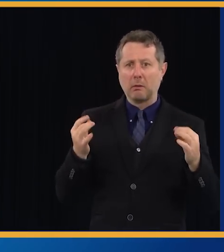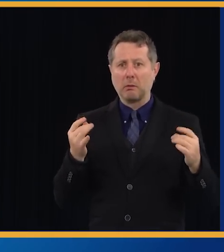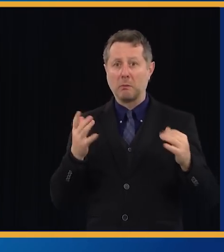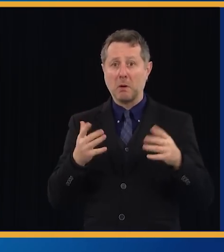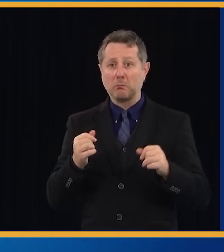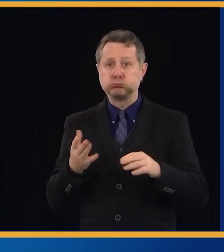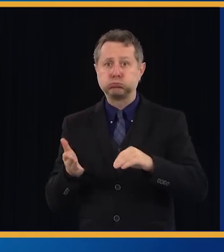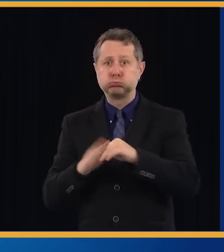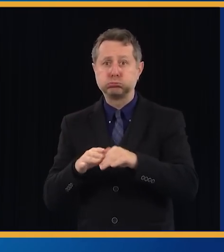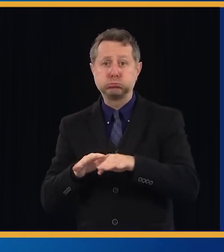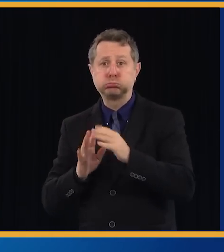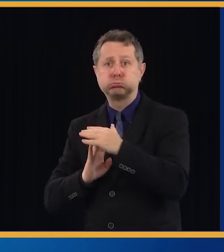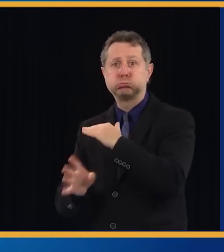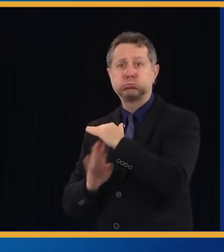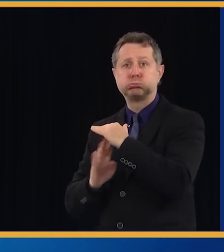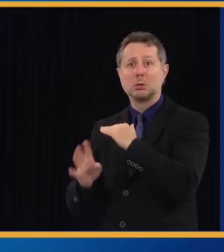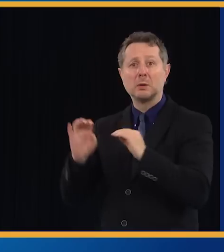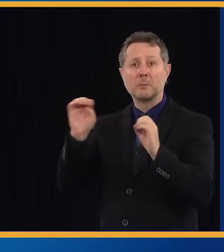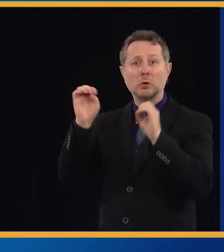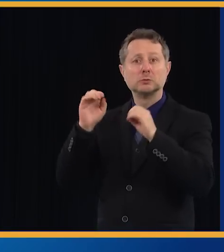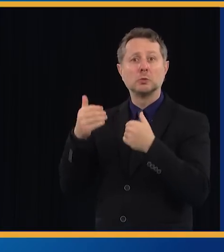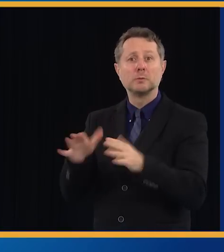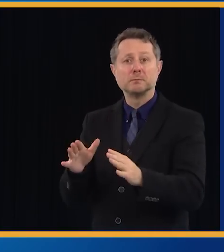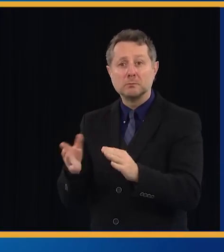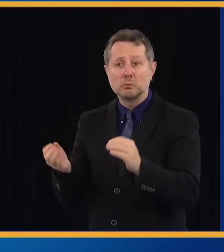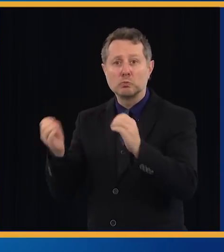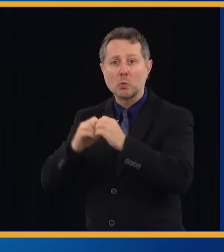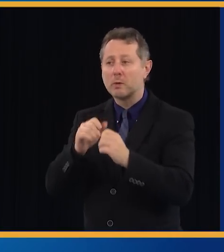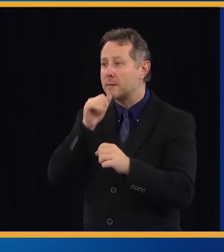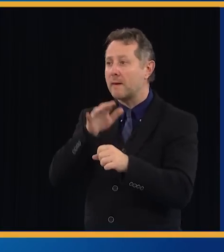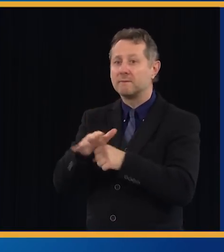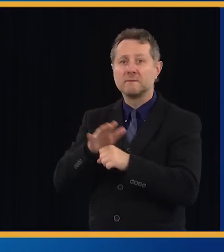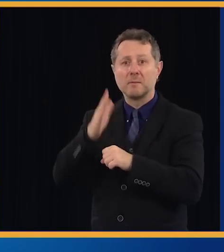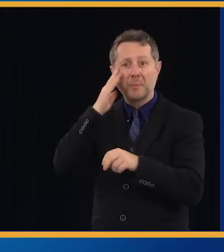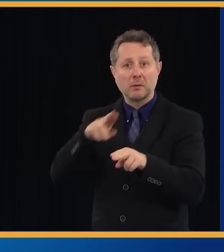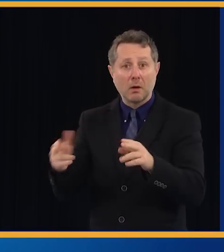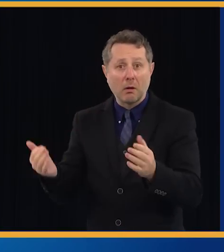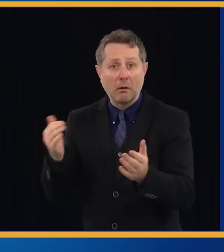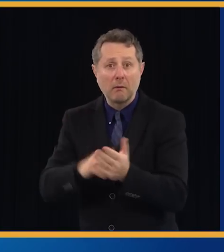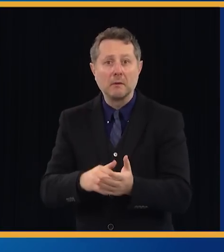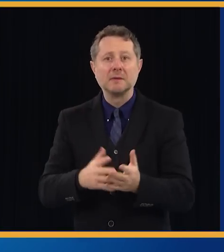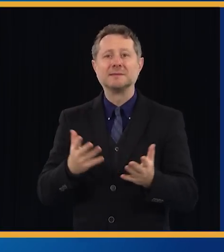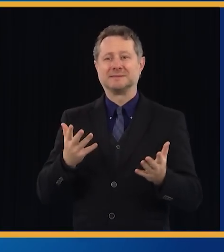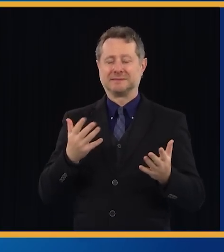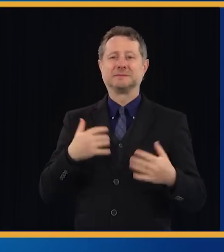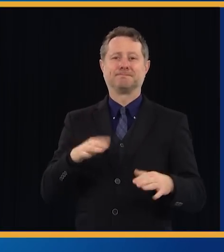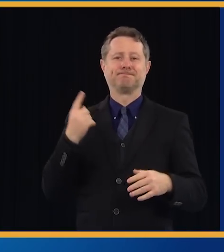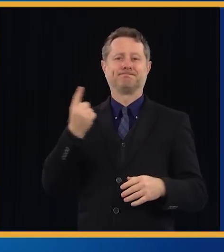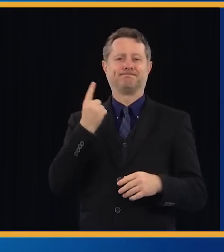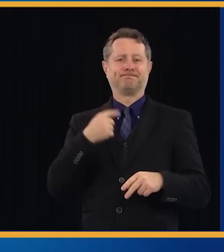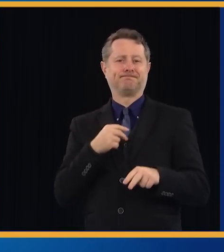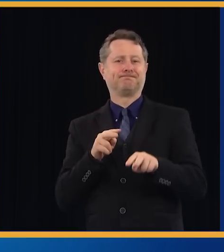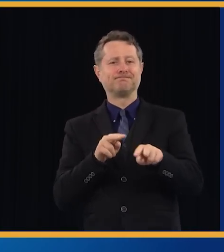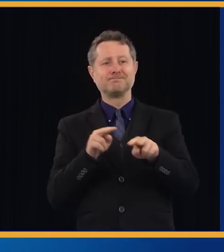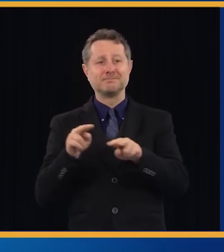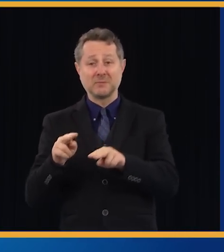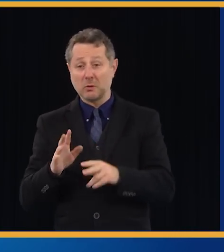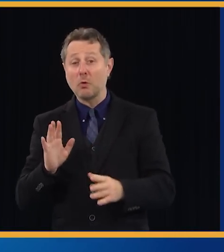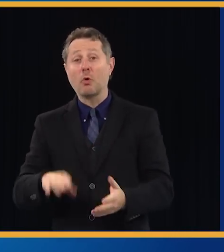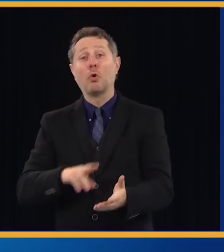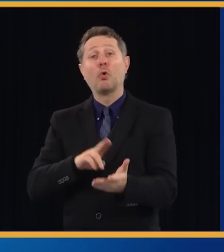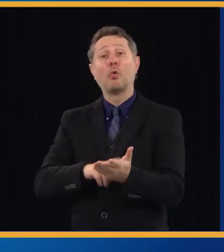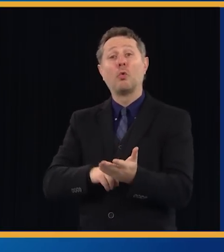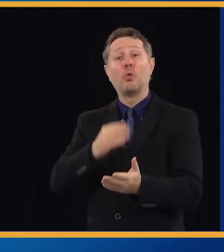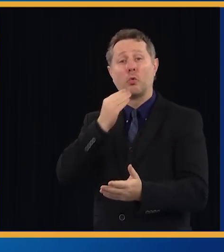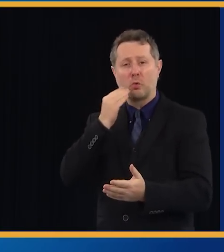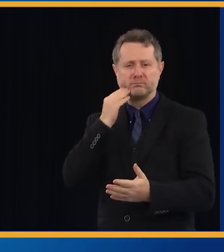a capacity issue in the healthcare system. So that's something we have to worry about and watch. Nursing homes, they are our top priority. They